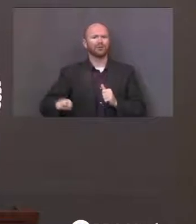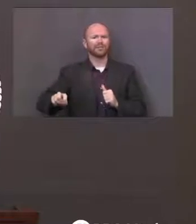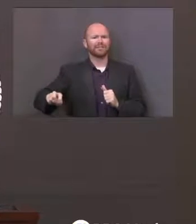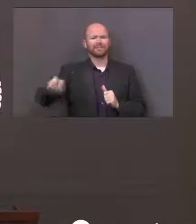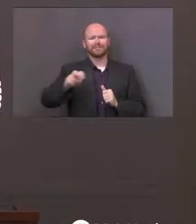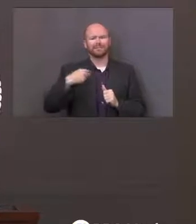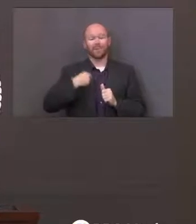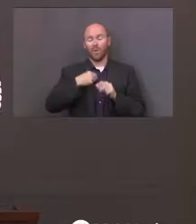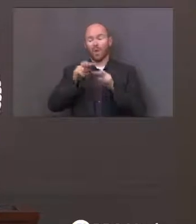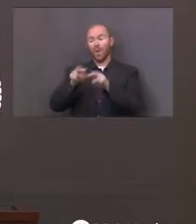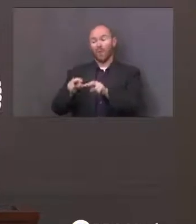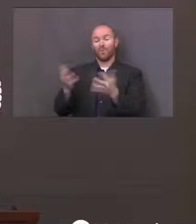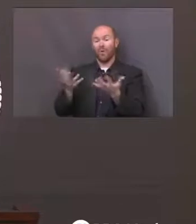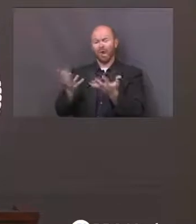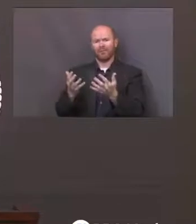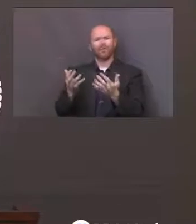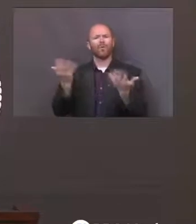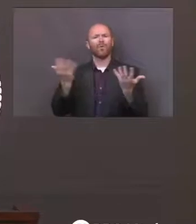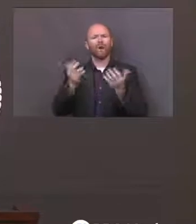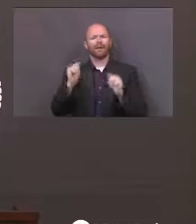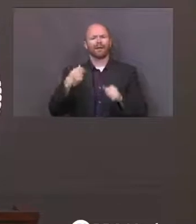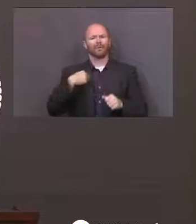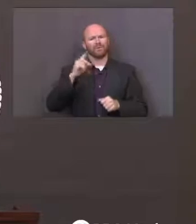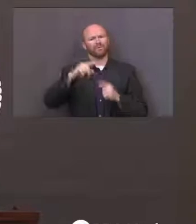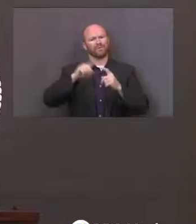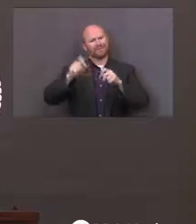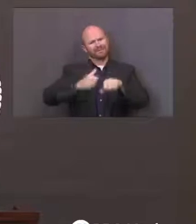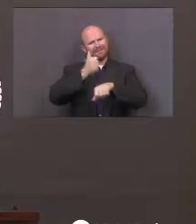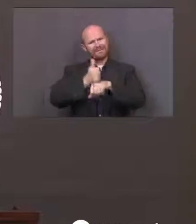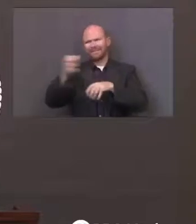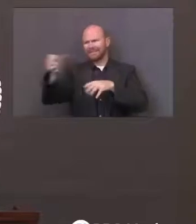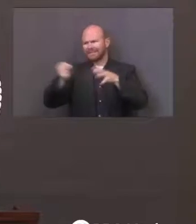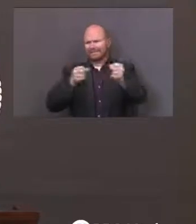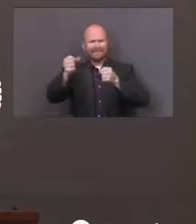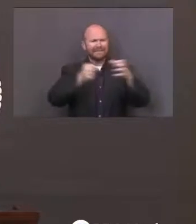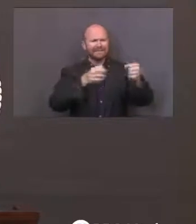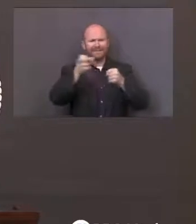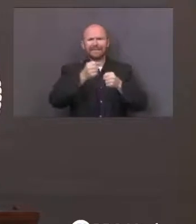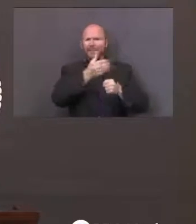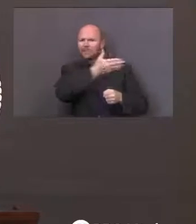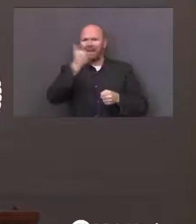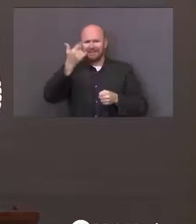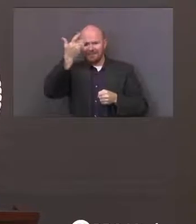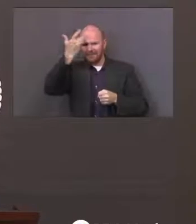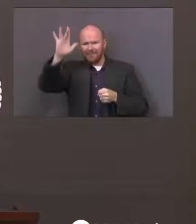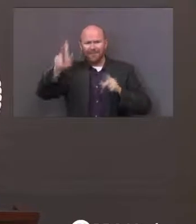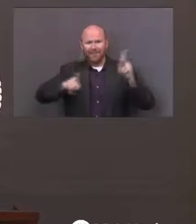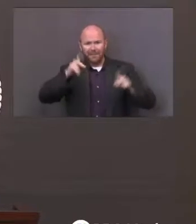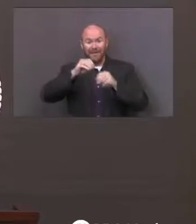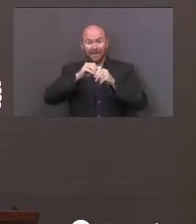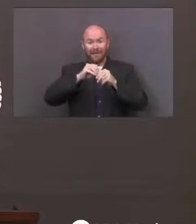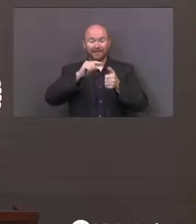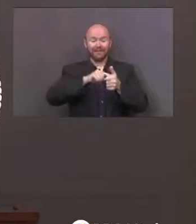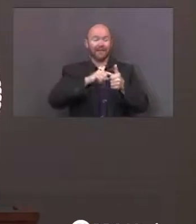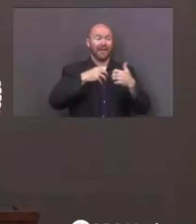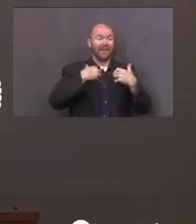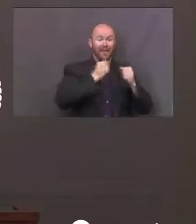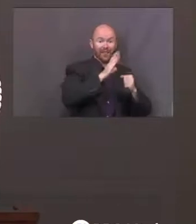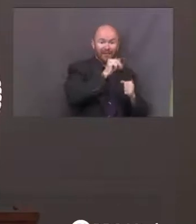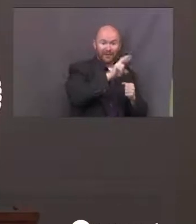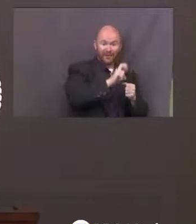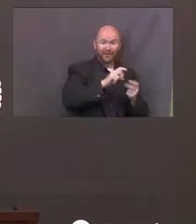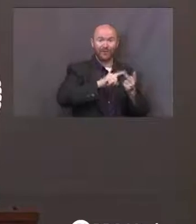what could we do to assemble the best minds in healthcare and medicine and science, the best thinking that we